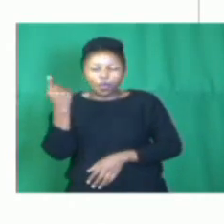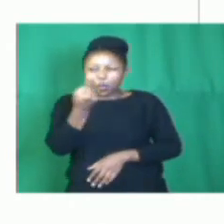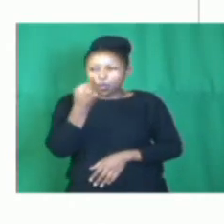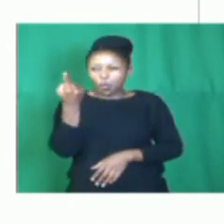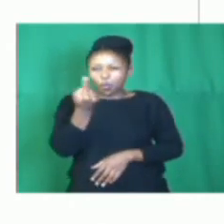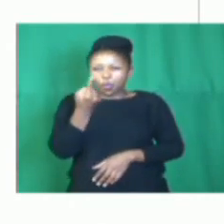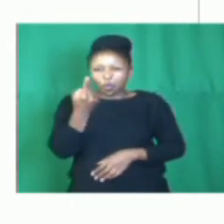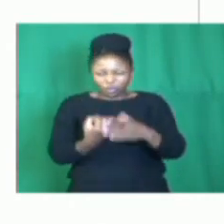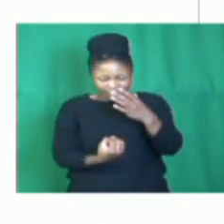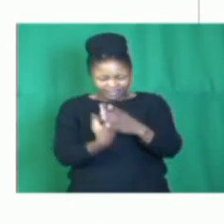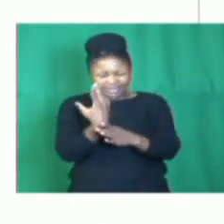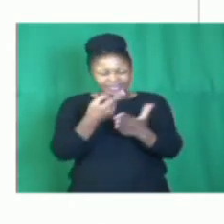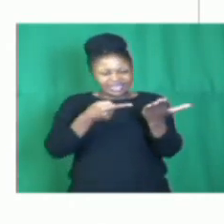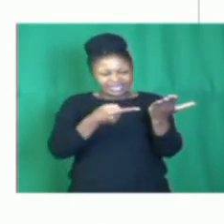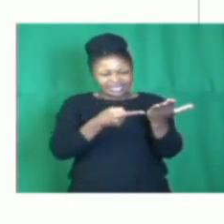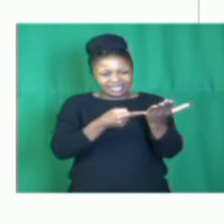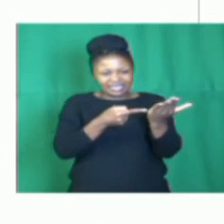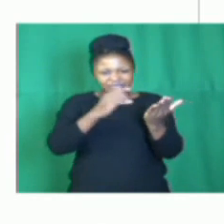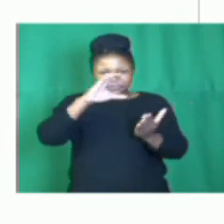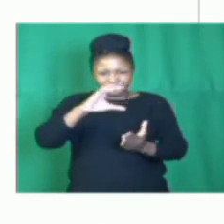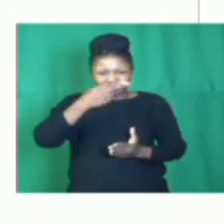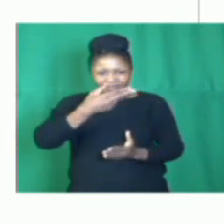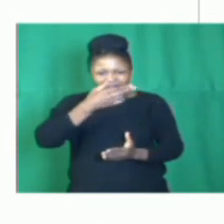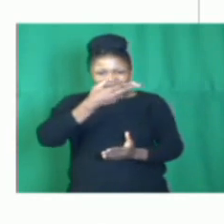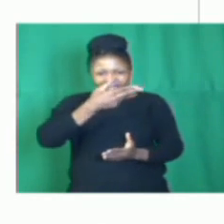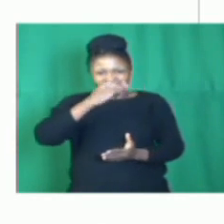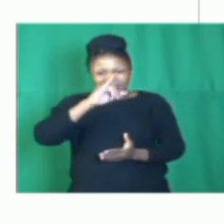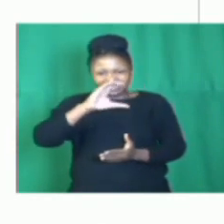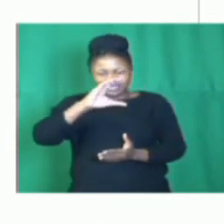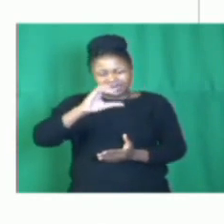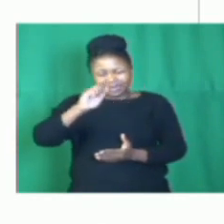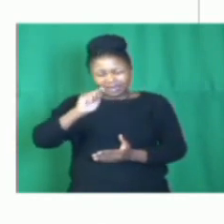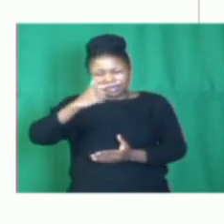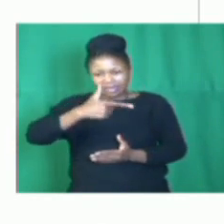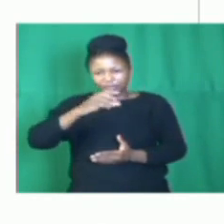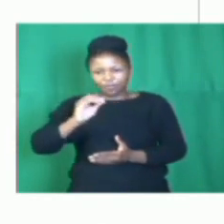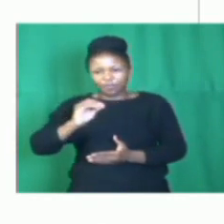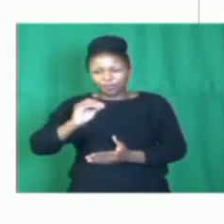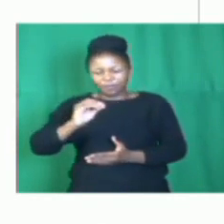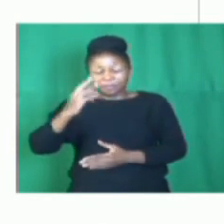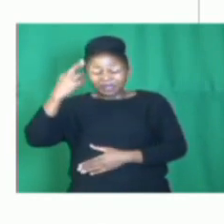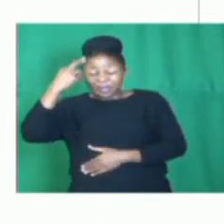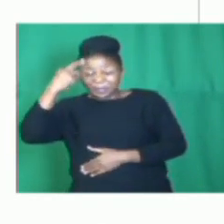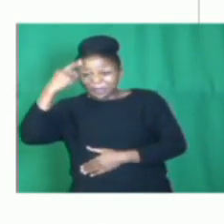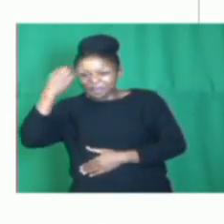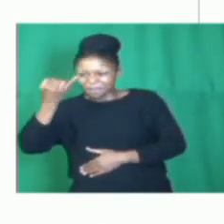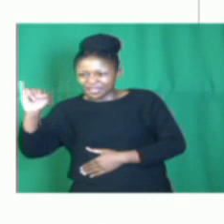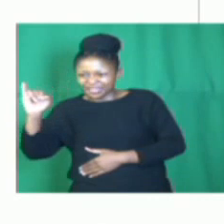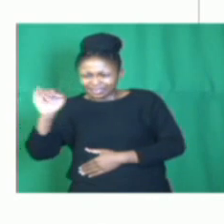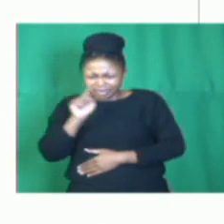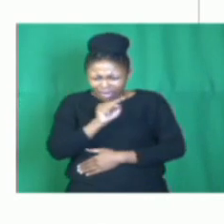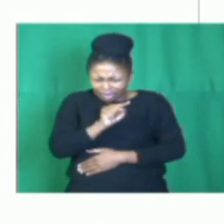the phrases which might lead you to the correct response in the text. So now the question is,